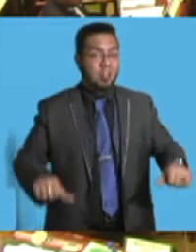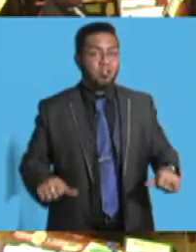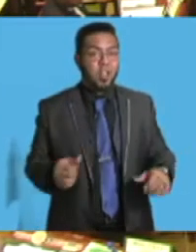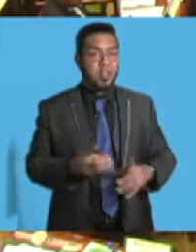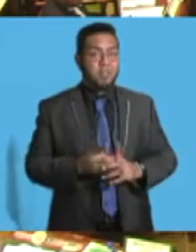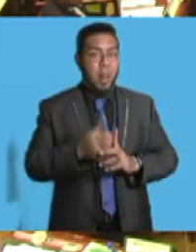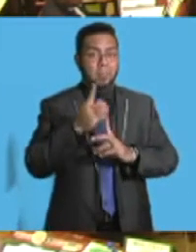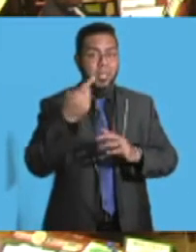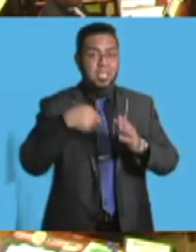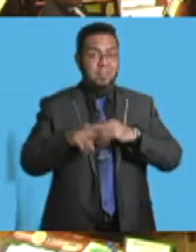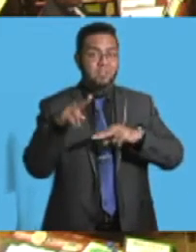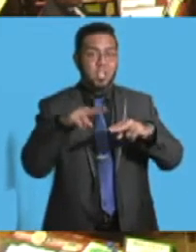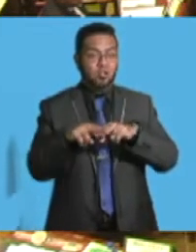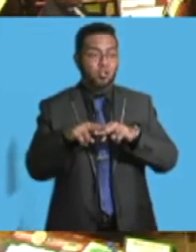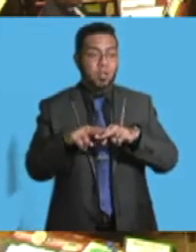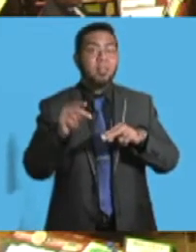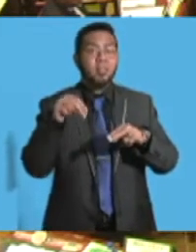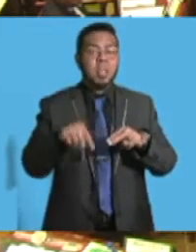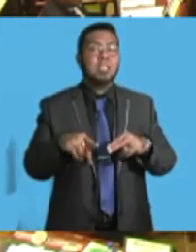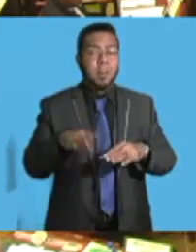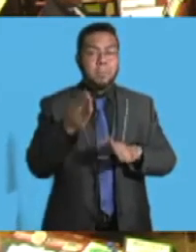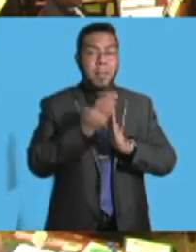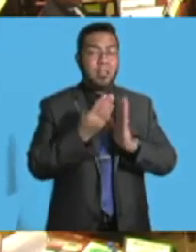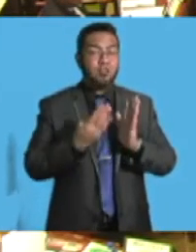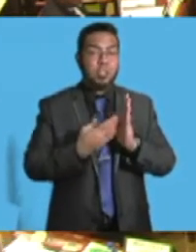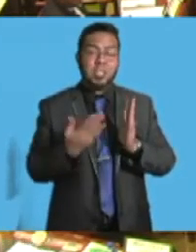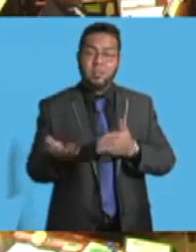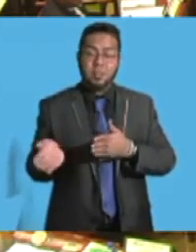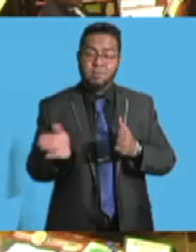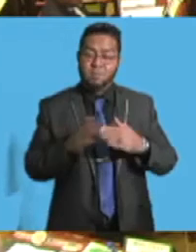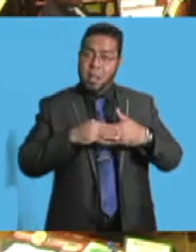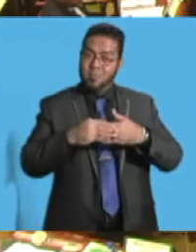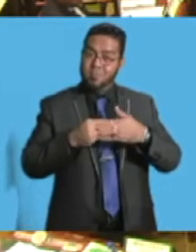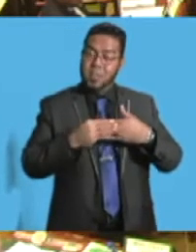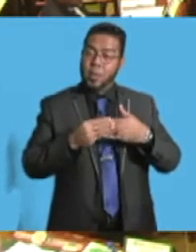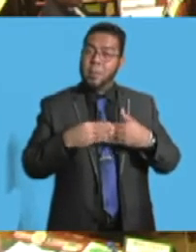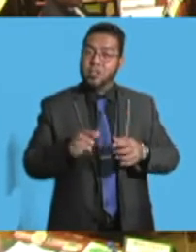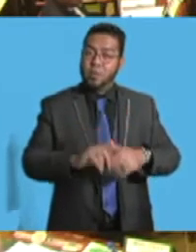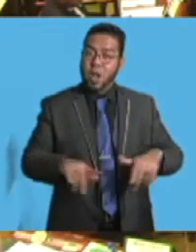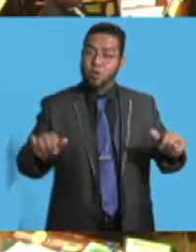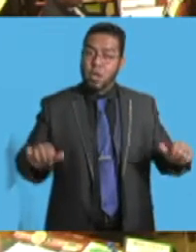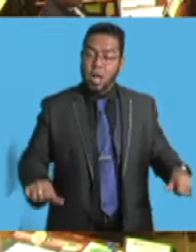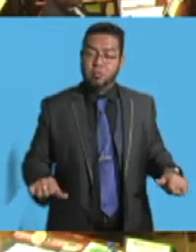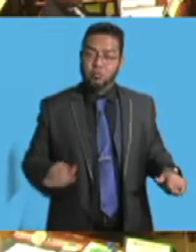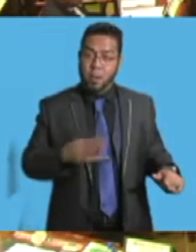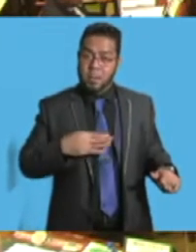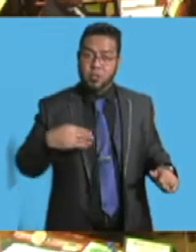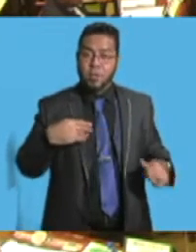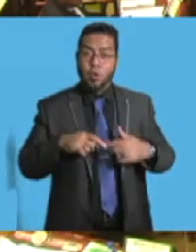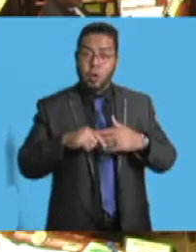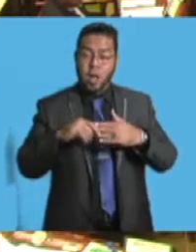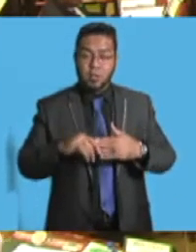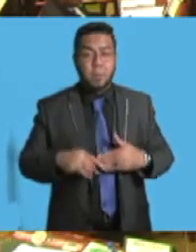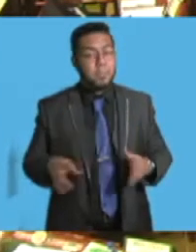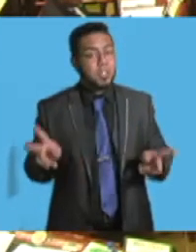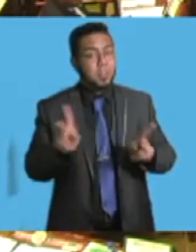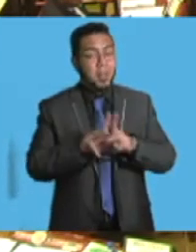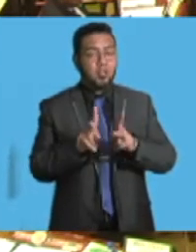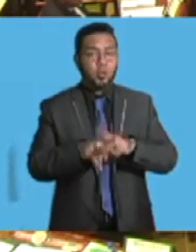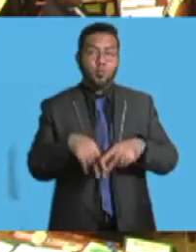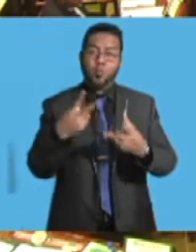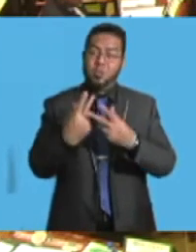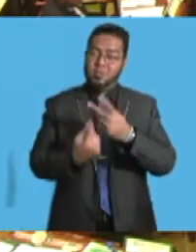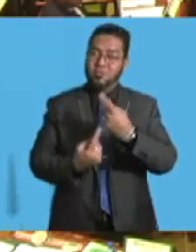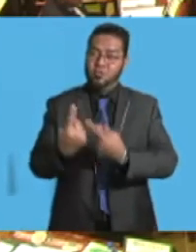Fiji. This budget gives flexibility to the Ministry of Agriculture and stakeholders in terms of forming partnership with each other